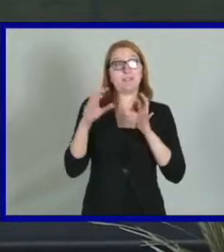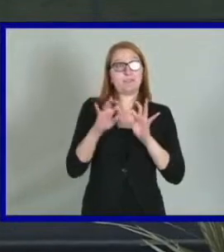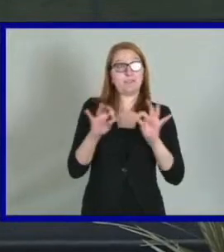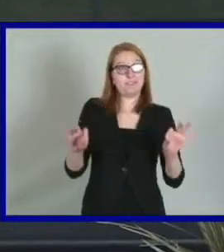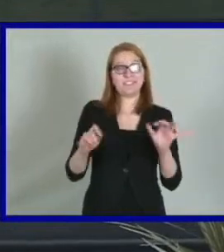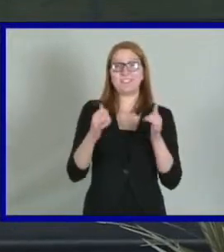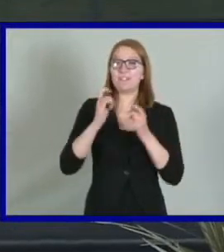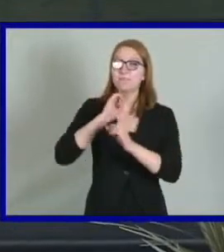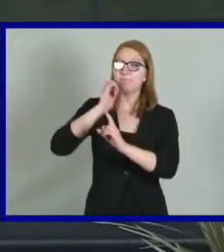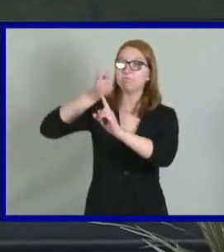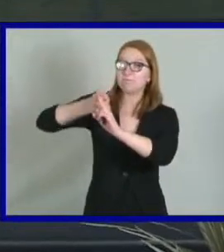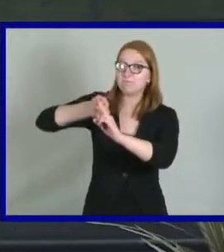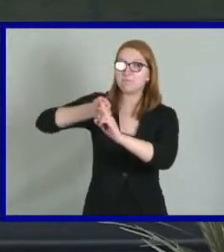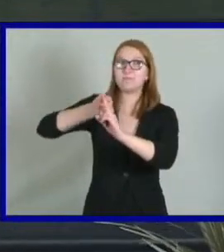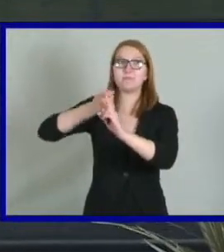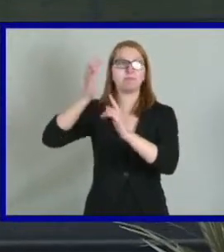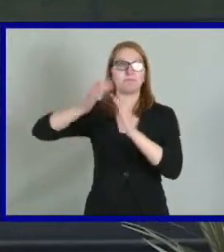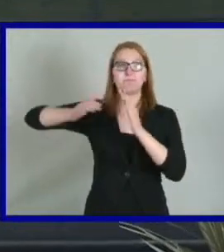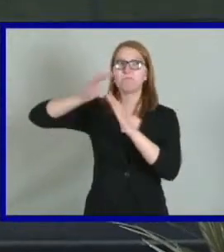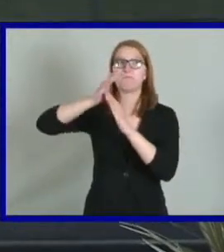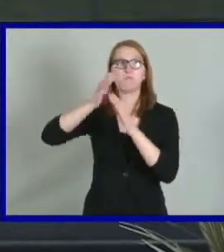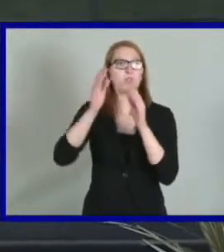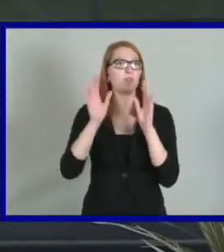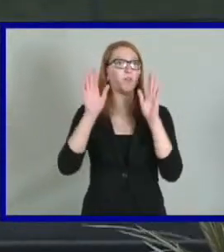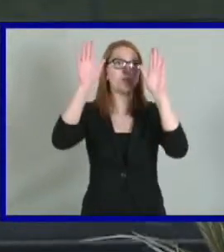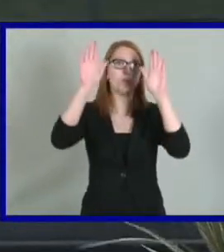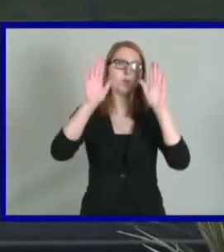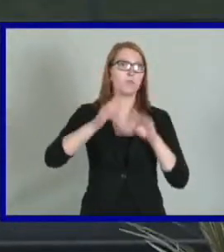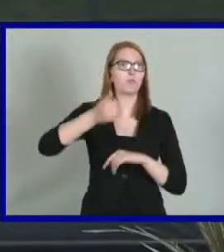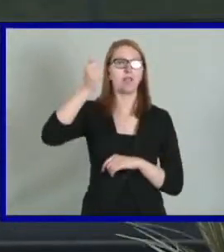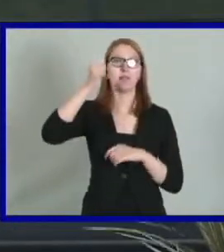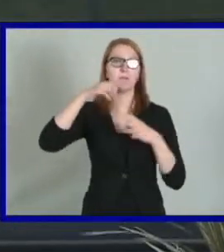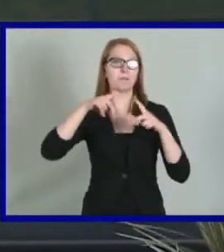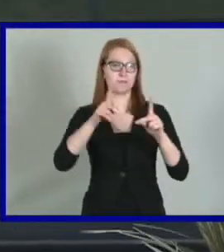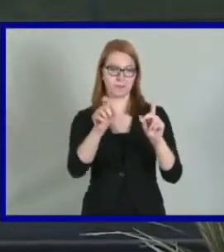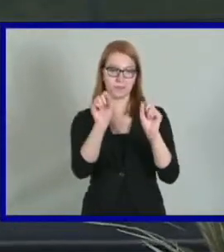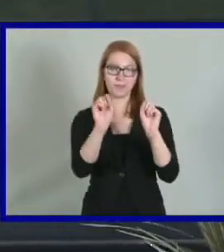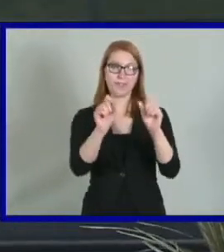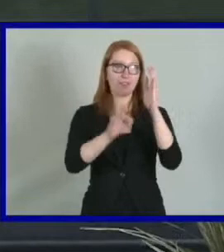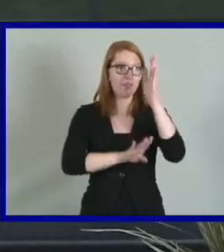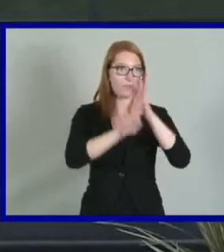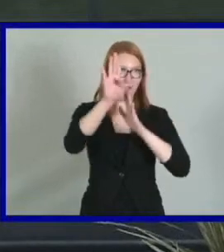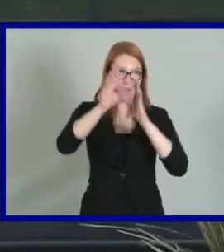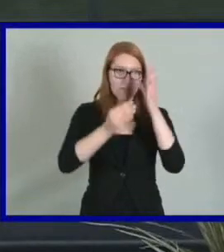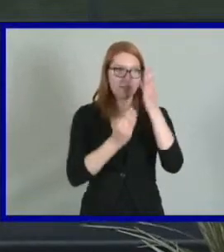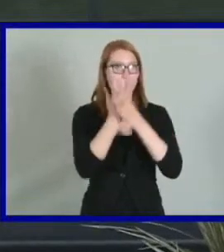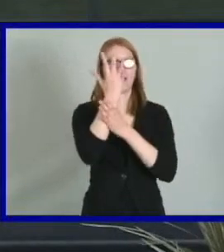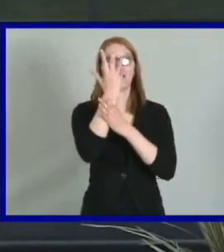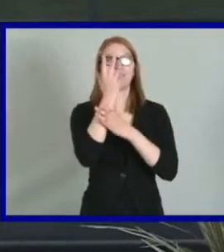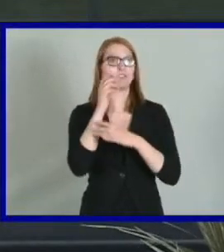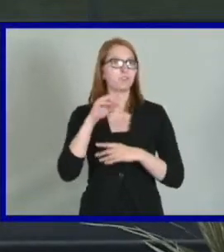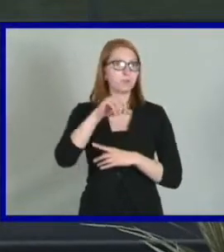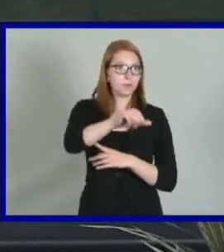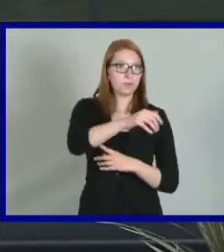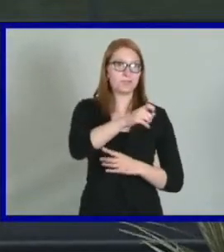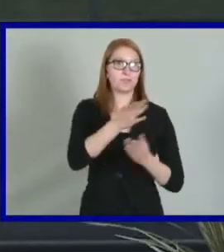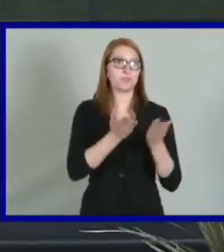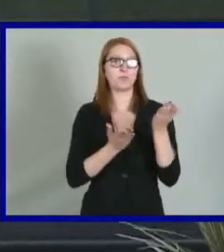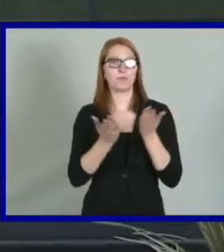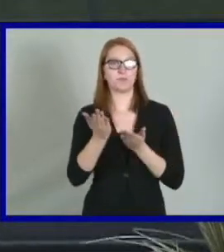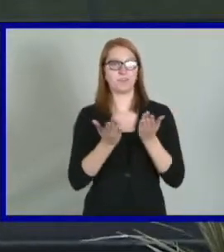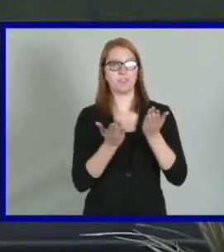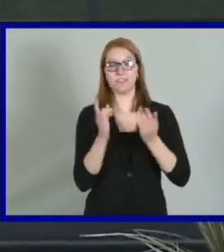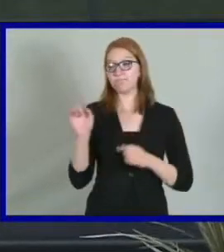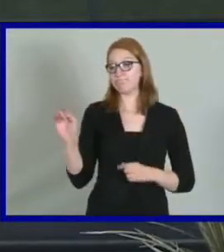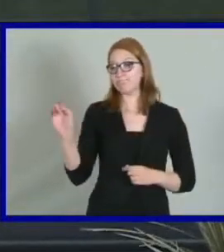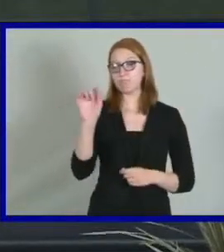presented with even greater opportunities to thrive, to contribute, and to serve. My fellow trustees and